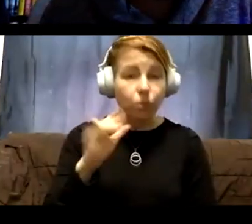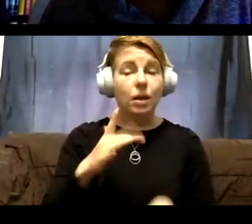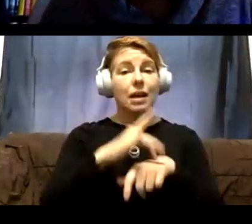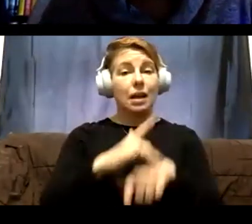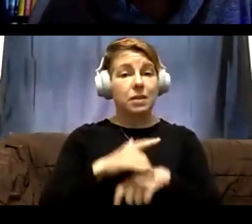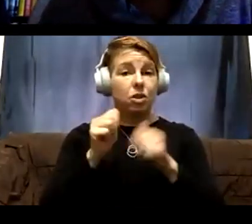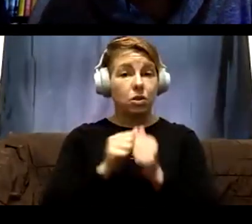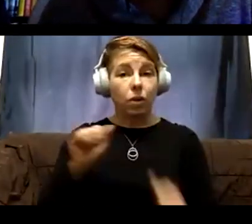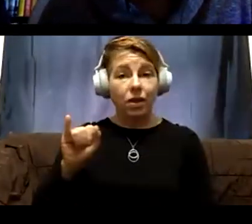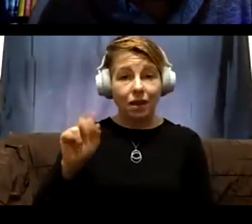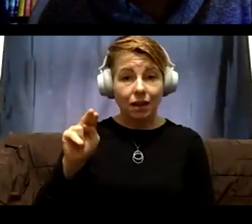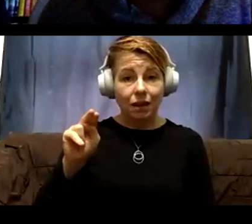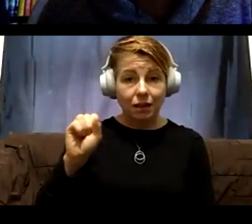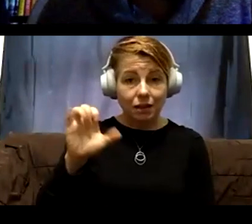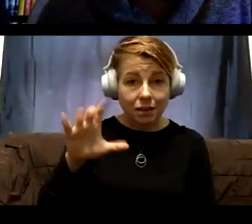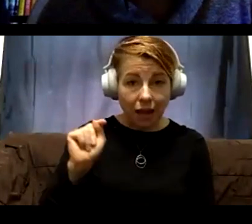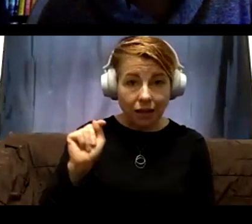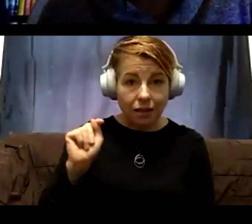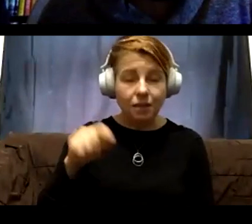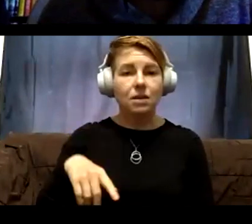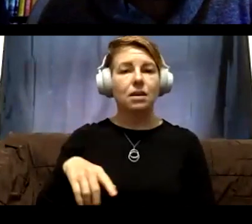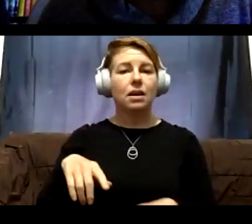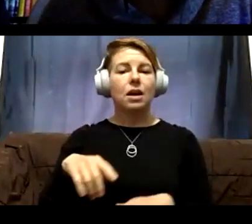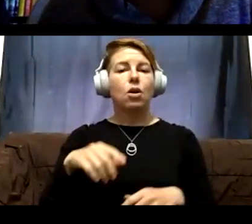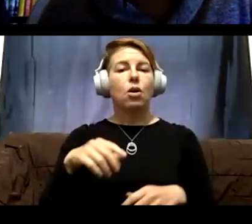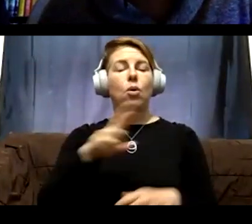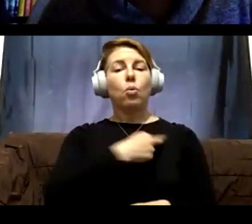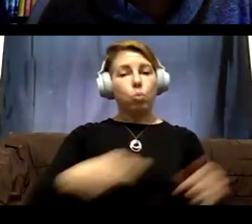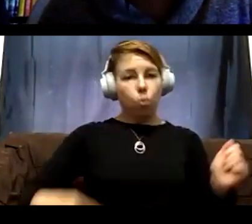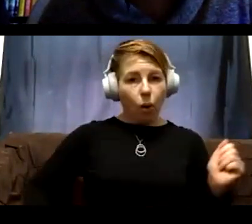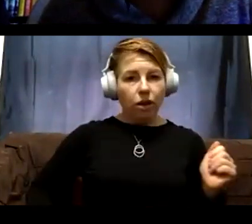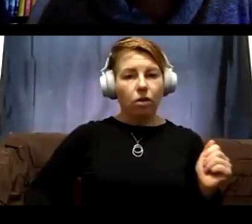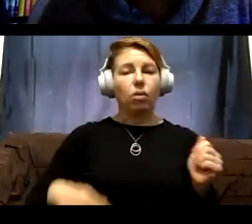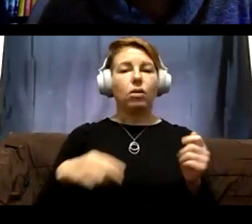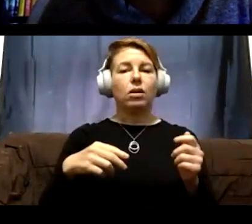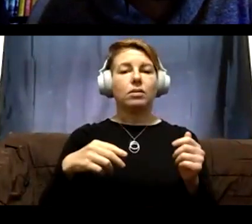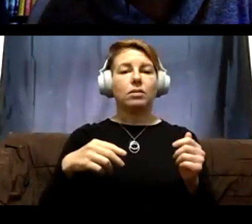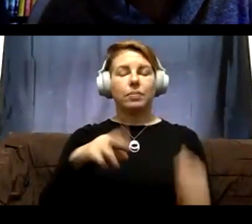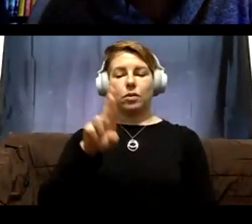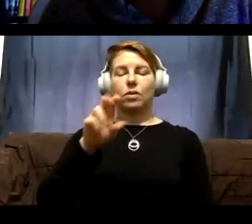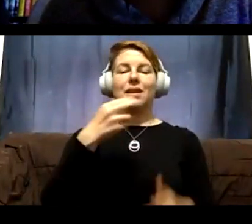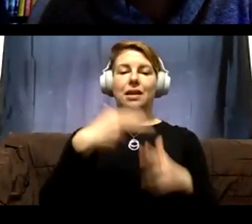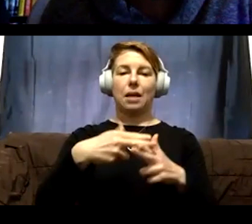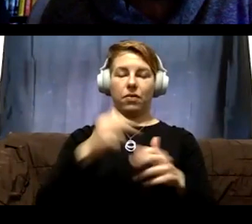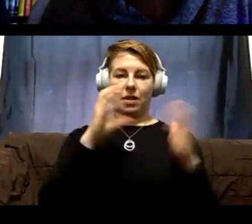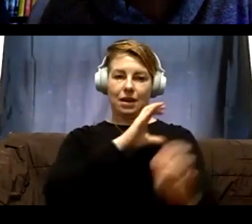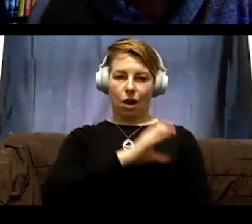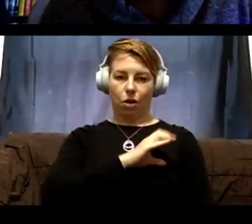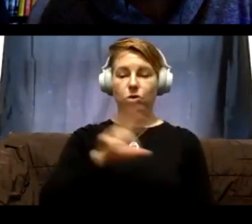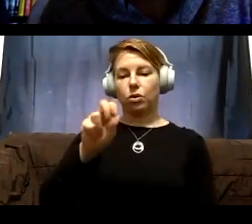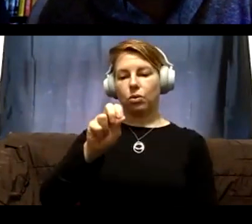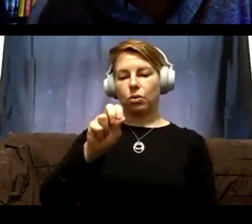passing. Royal passes for white, and over the course of his journey discovers the sameness of the human